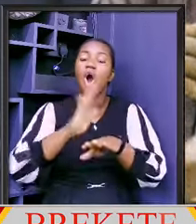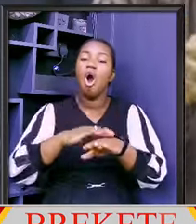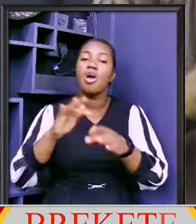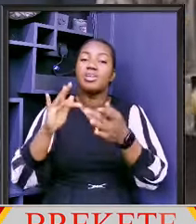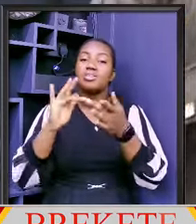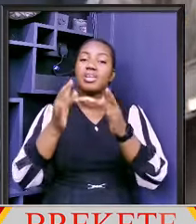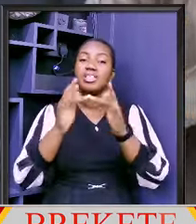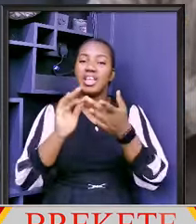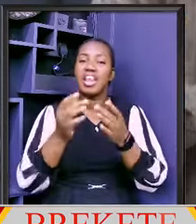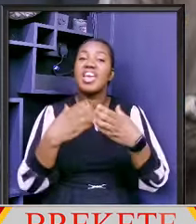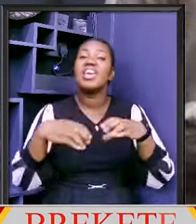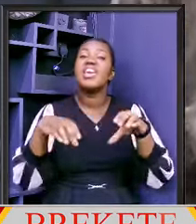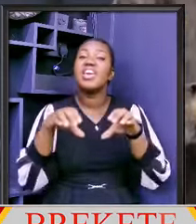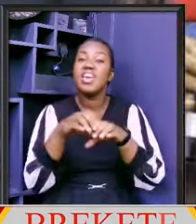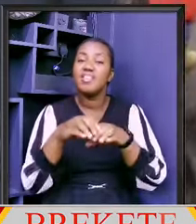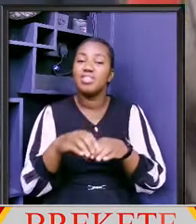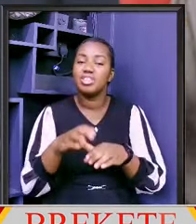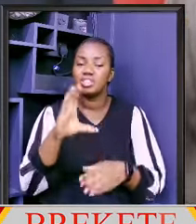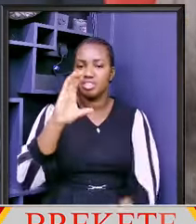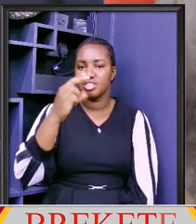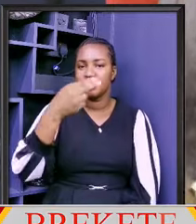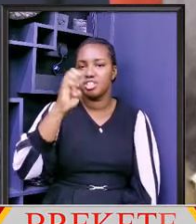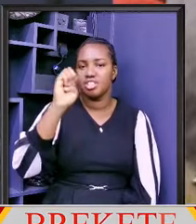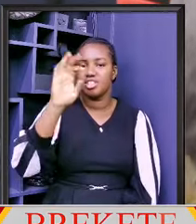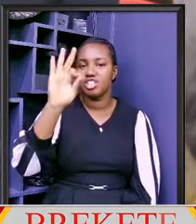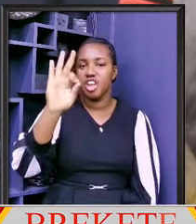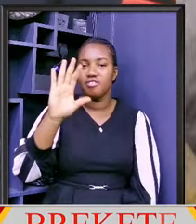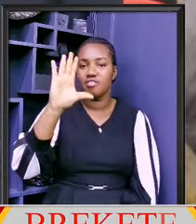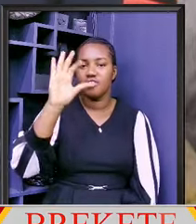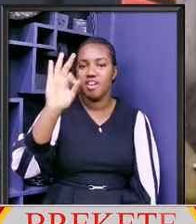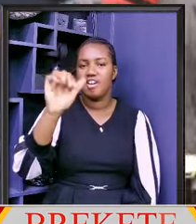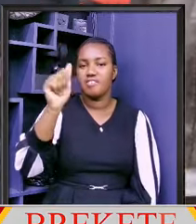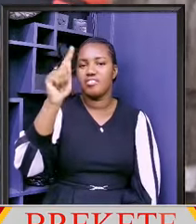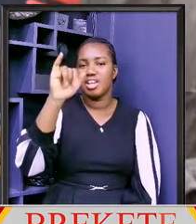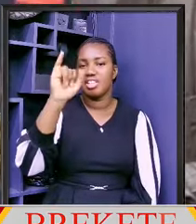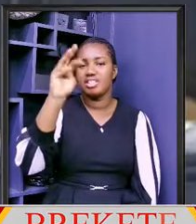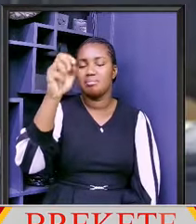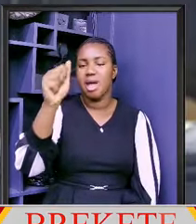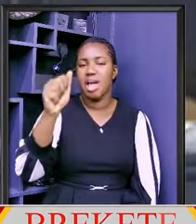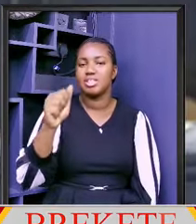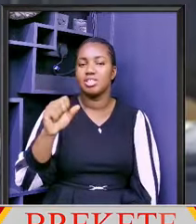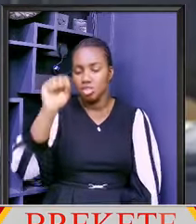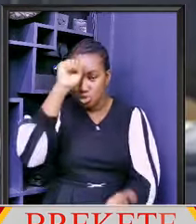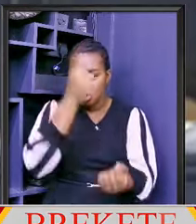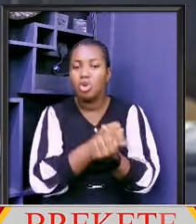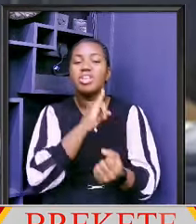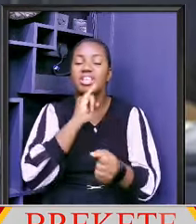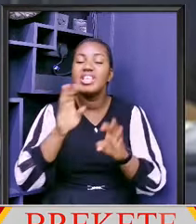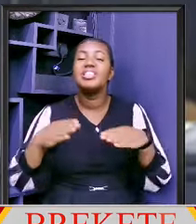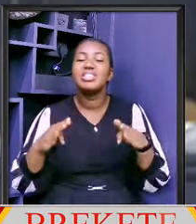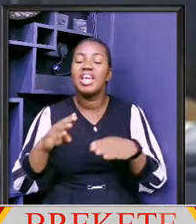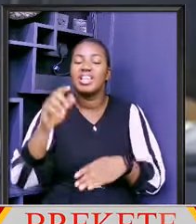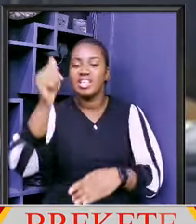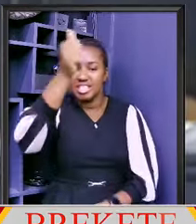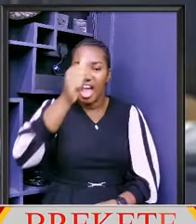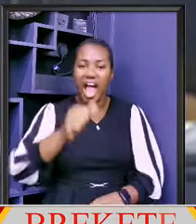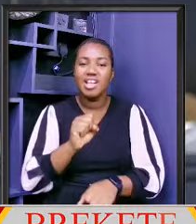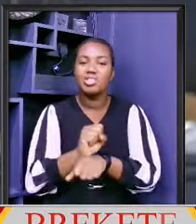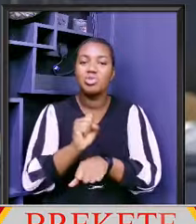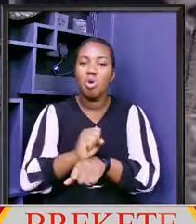Even Chef Fatima's son is selling his artwork online. The same country that is exporting